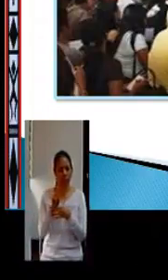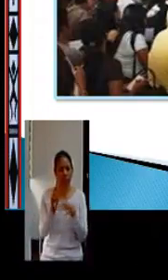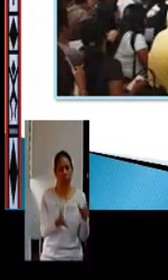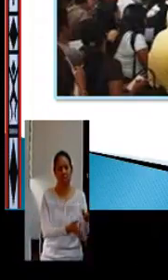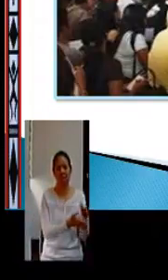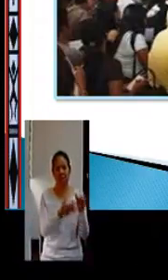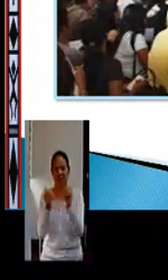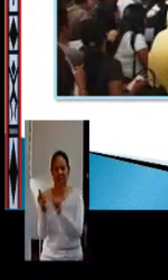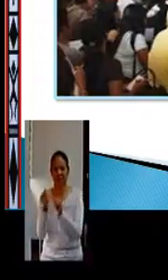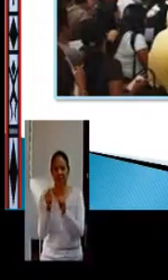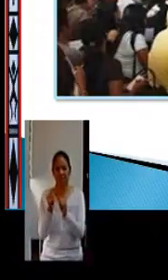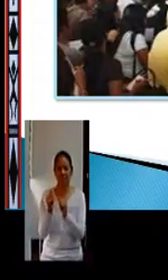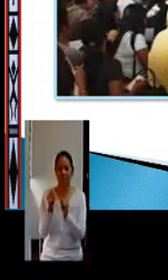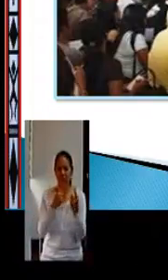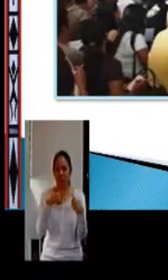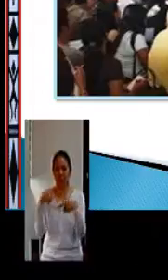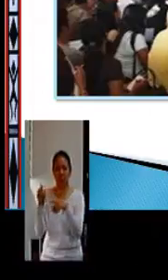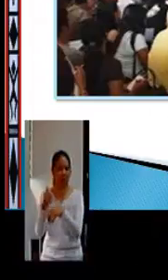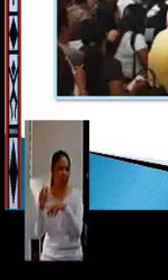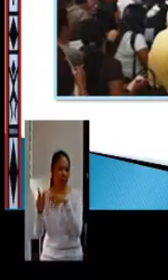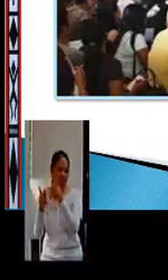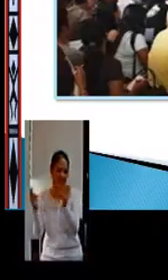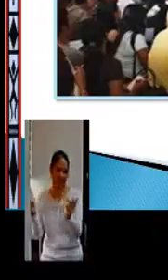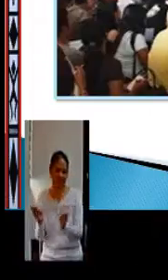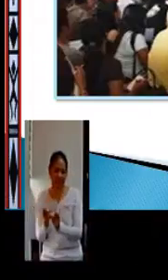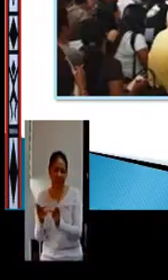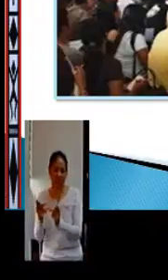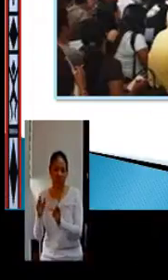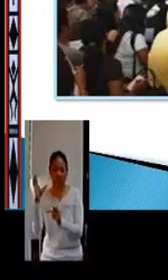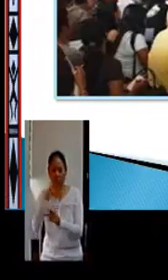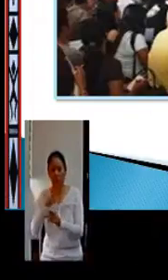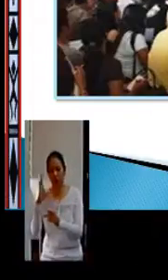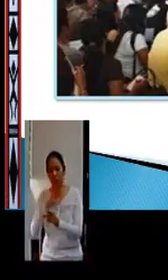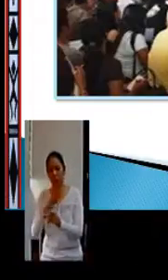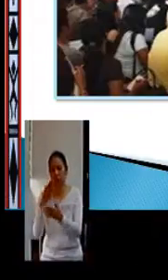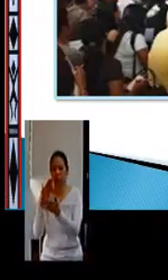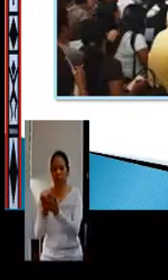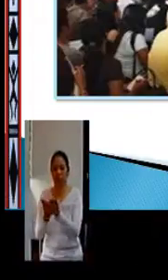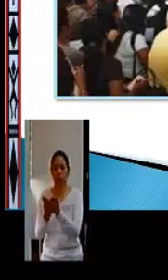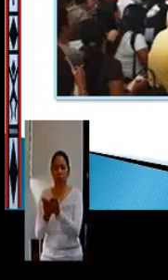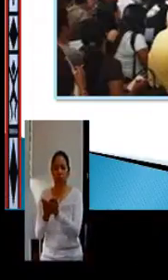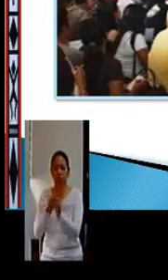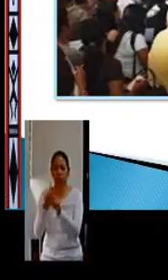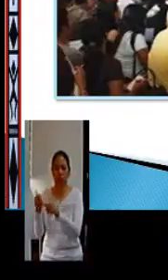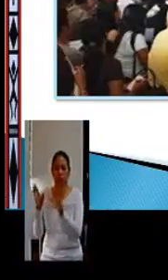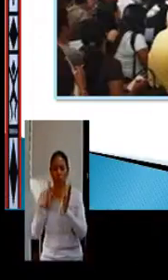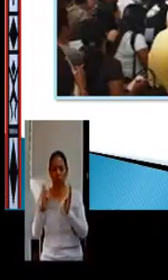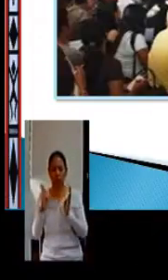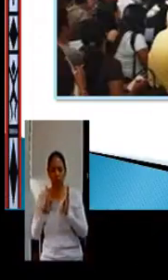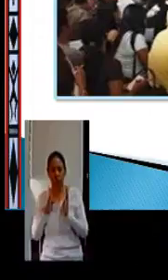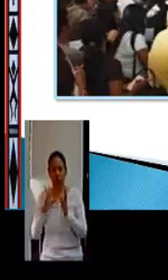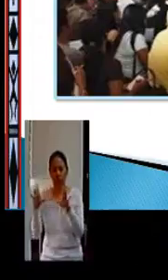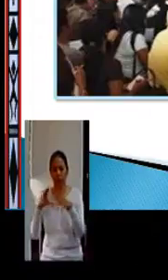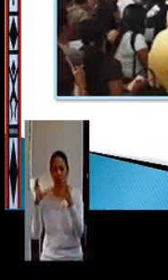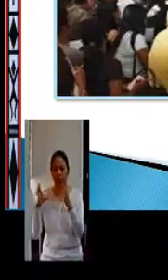greener pasture. They come in Baguio, work as miners, they go to other places